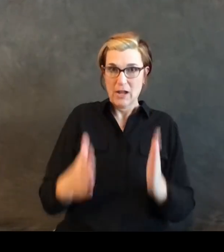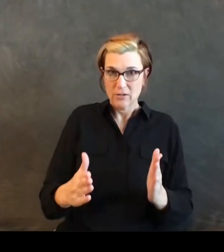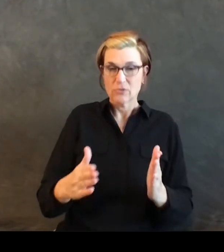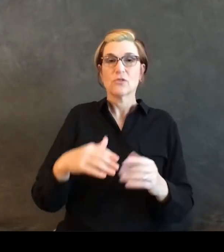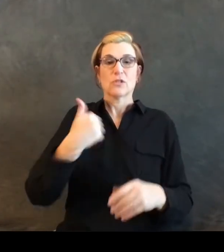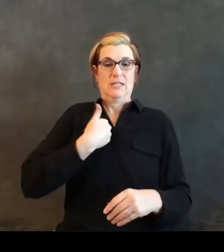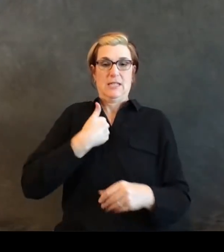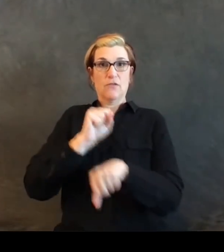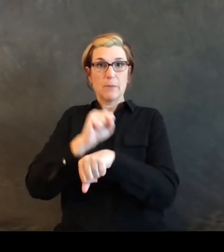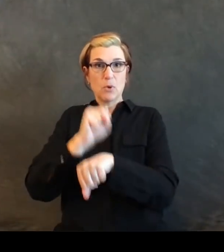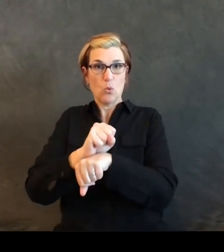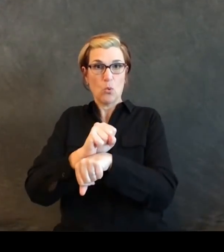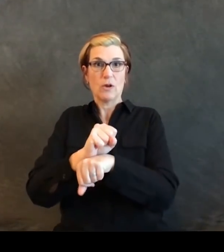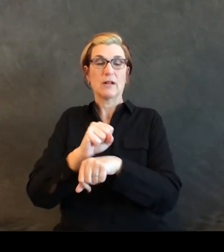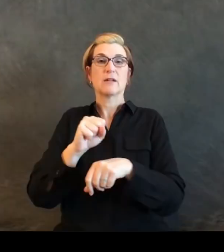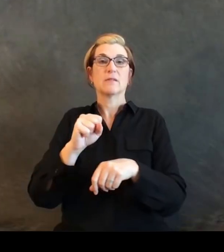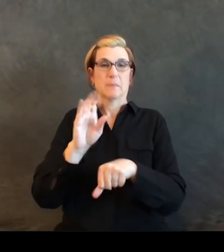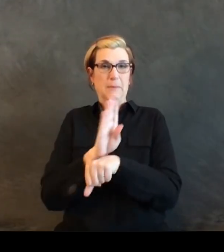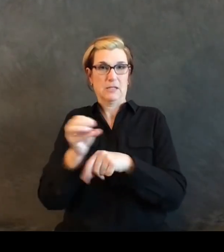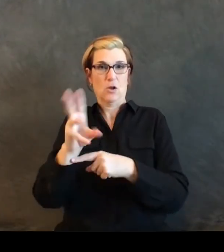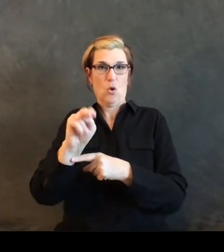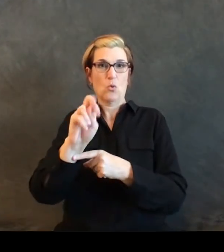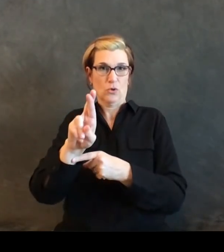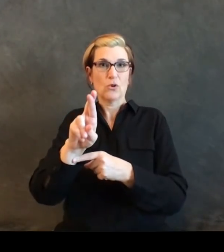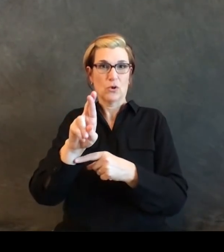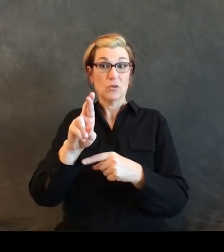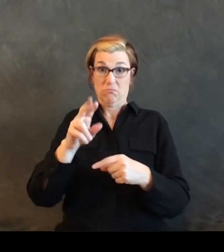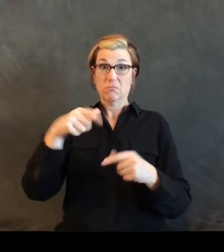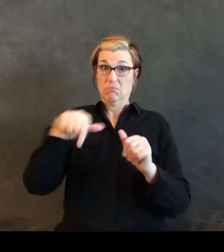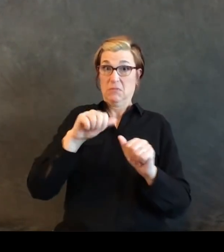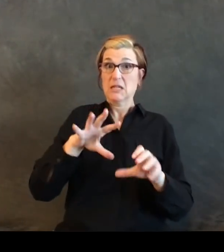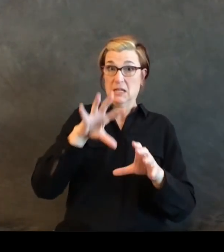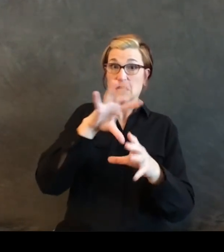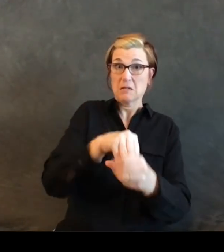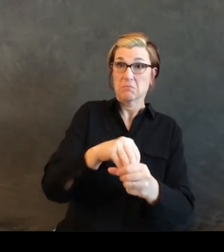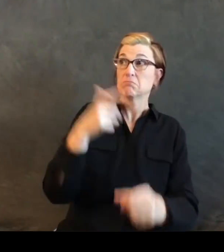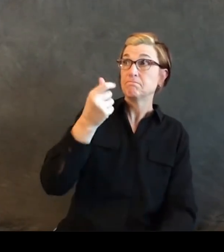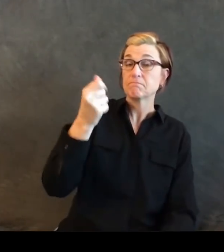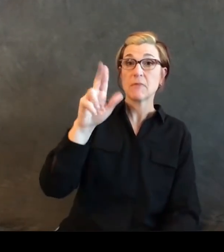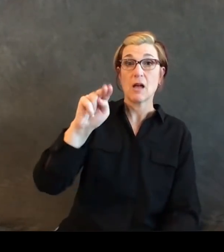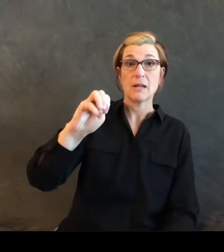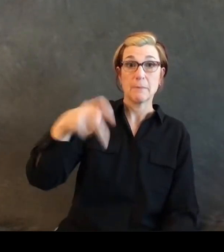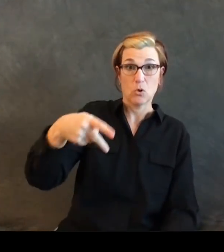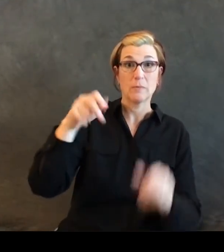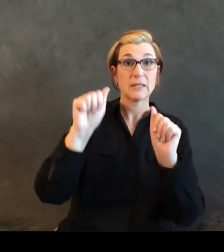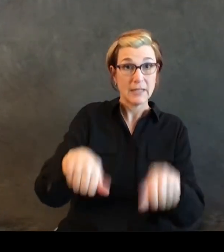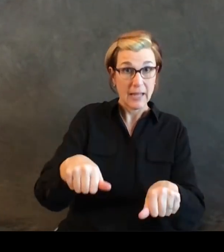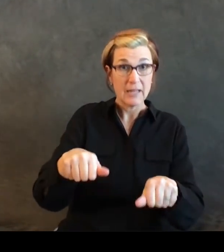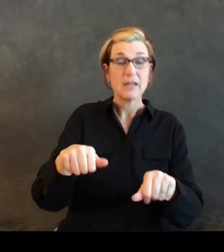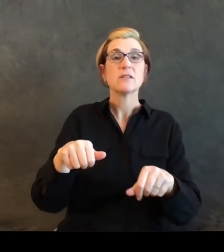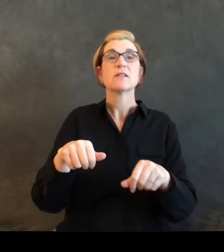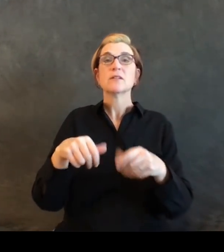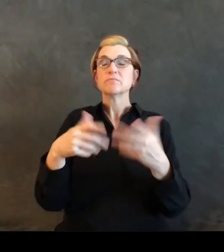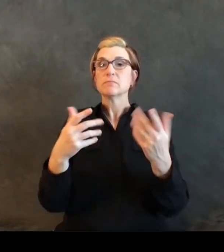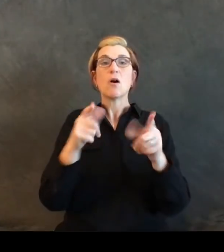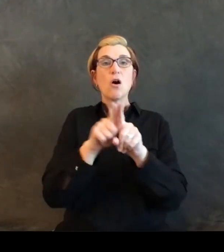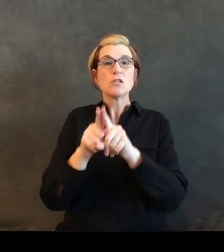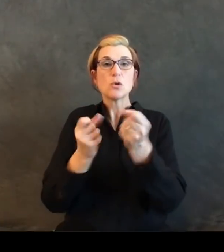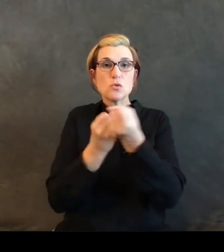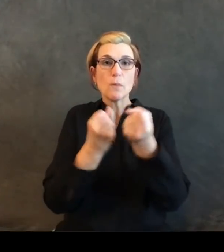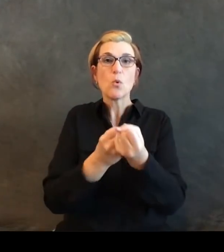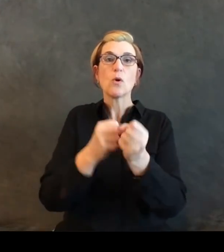be eligible for this. Over $100 billion to support the heroic work of our doctors, nurses, and